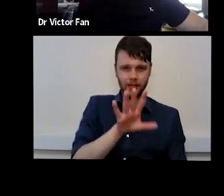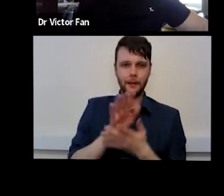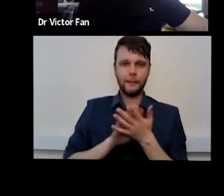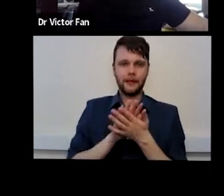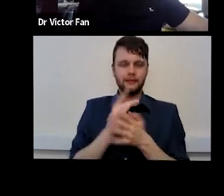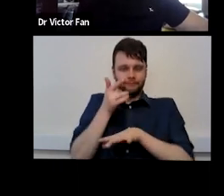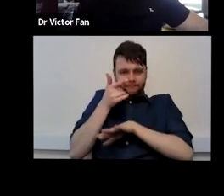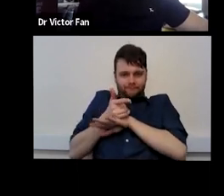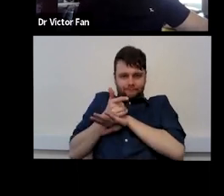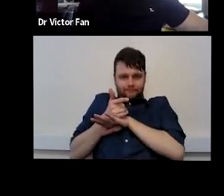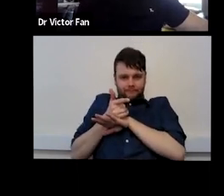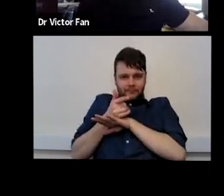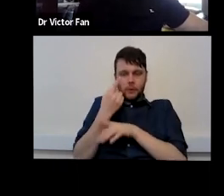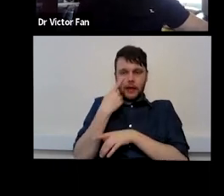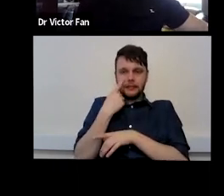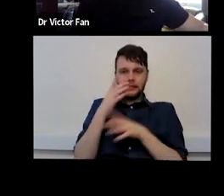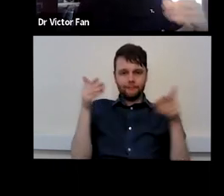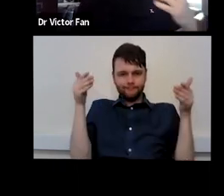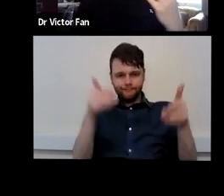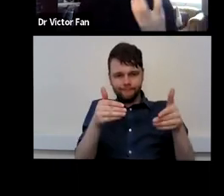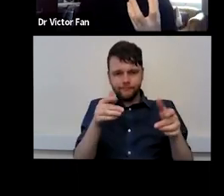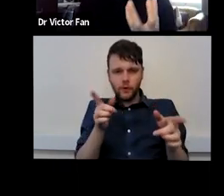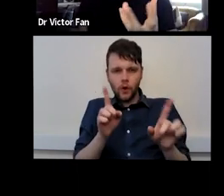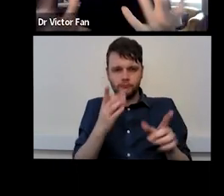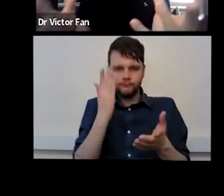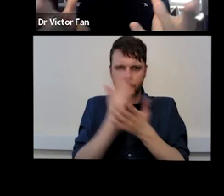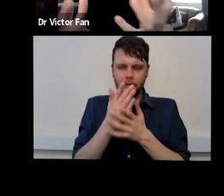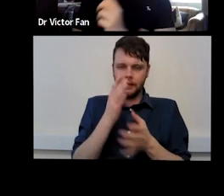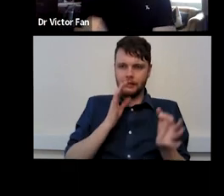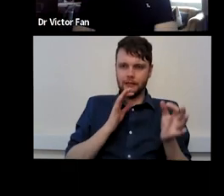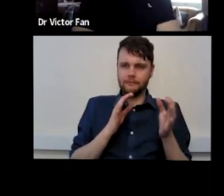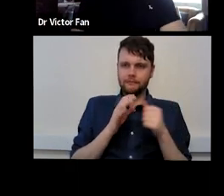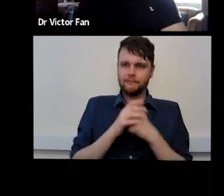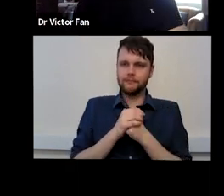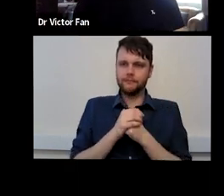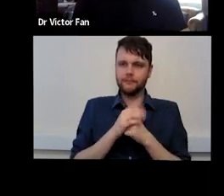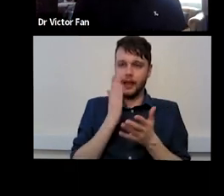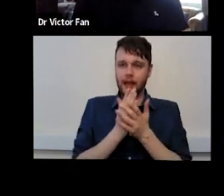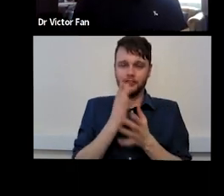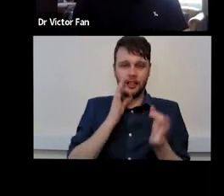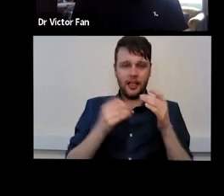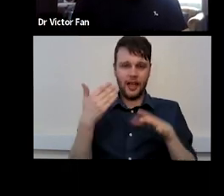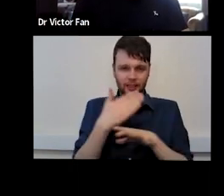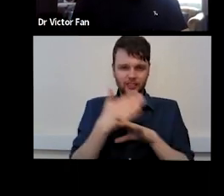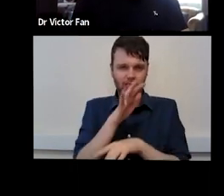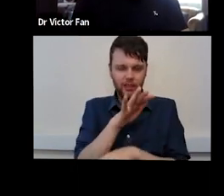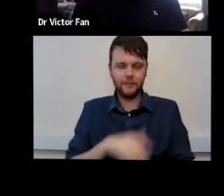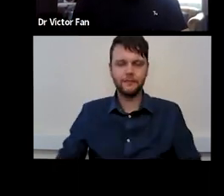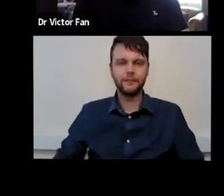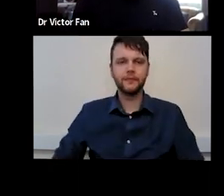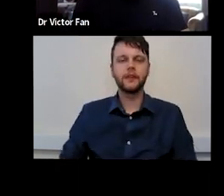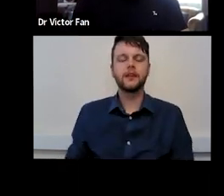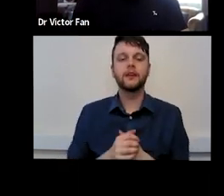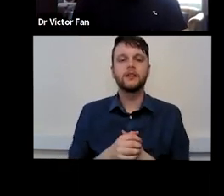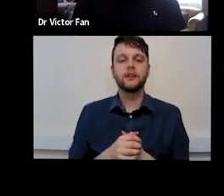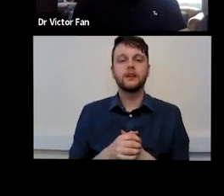still able to keep our attention on the actual on the actual action itself. So, of course,